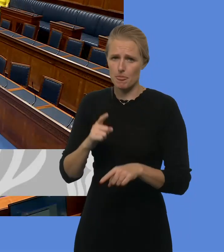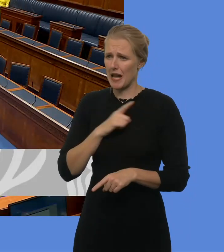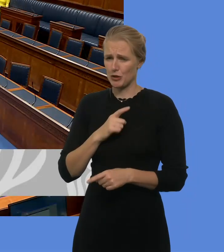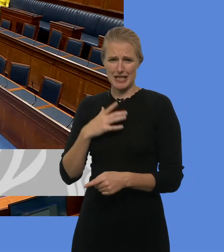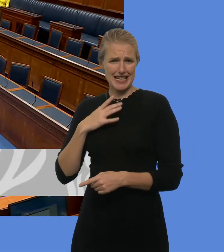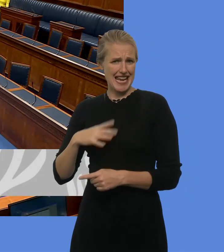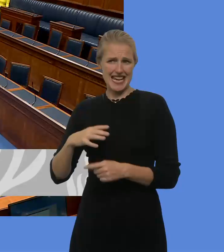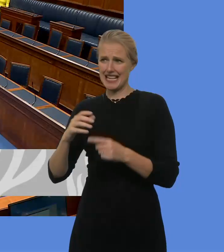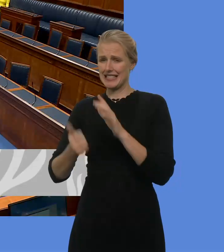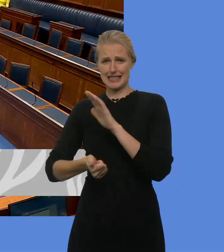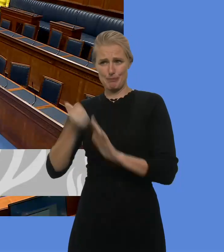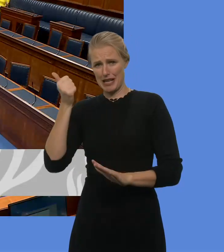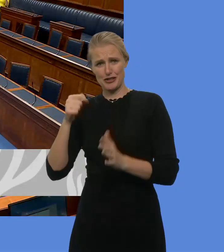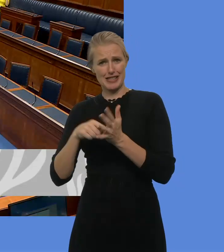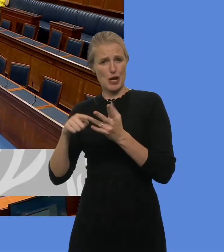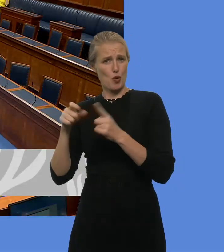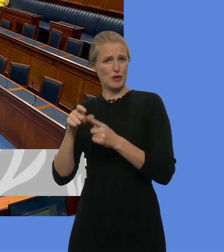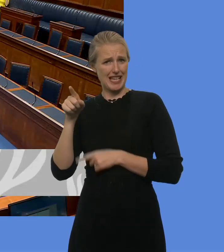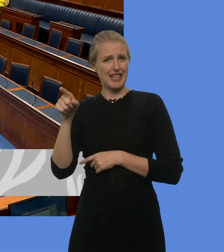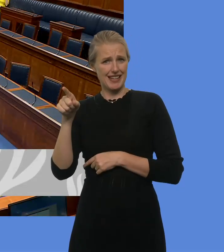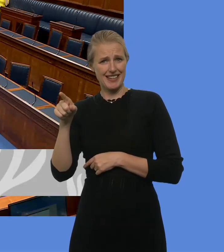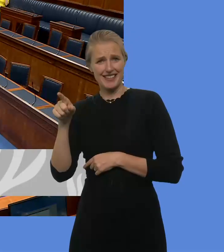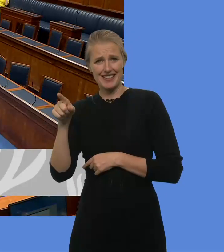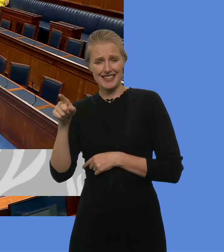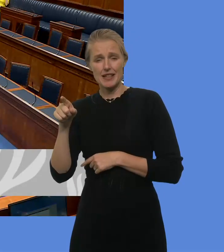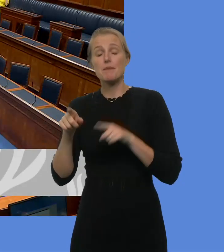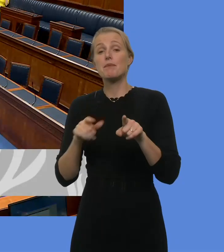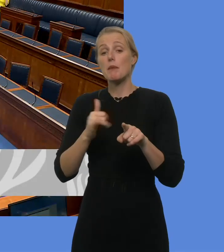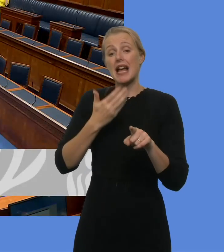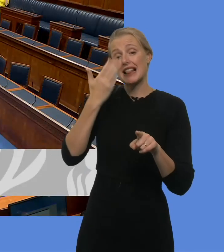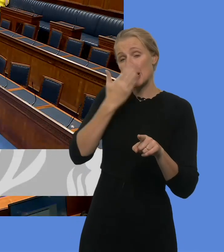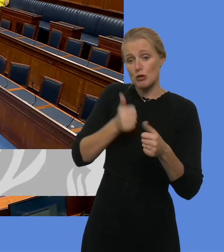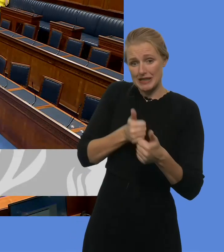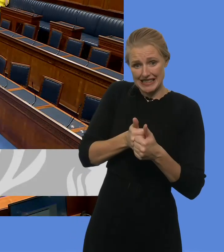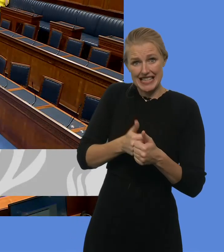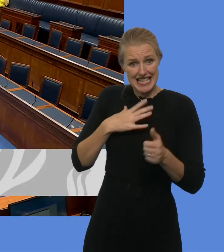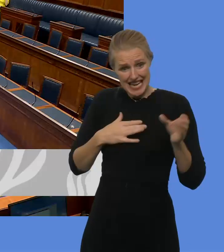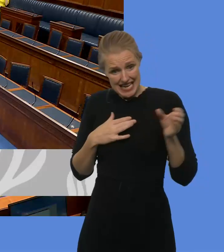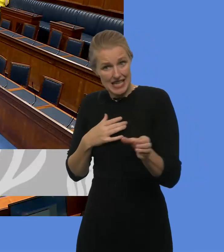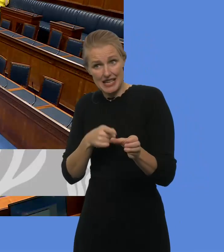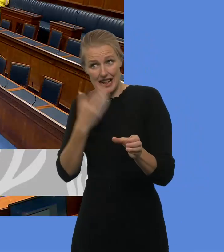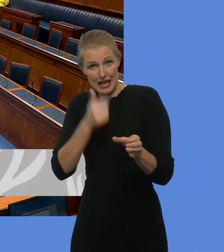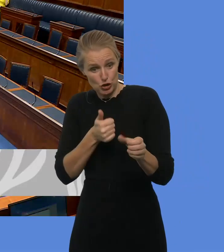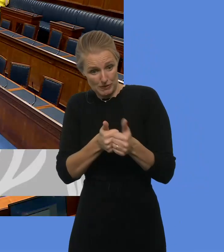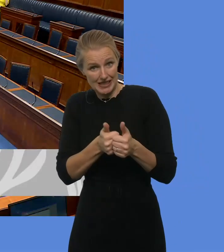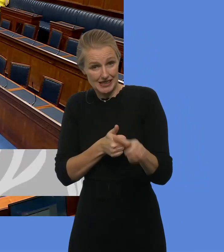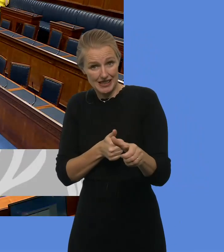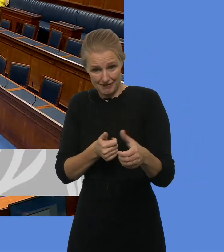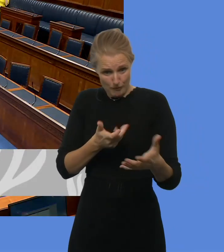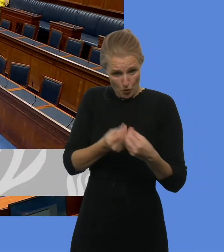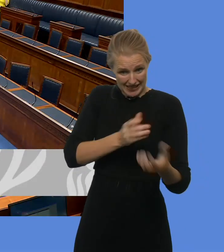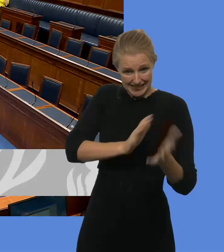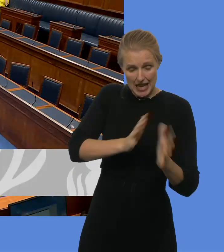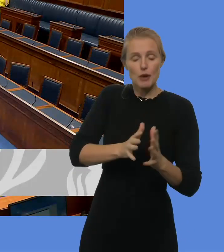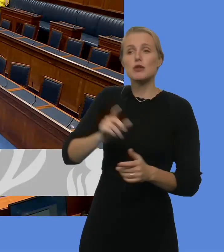specialist staff, as mentioned in this motion. Where a classroom assistant is required to support a deaf child using sign language, the